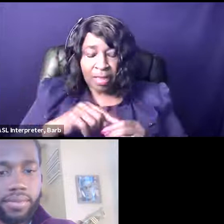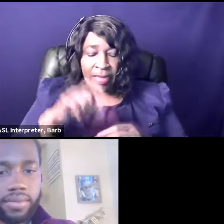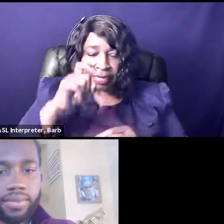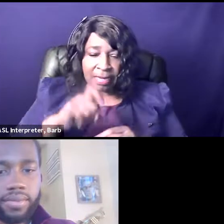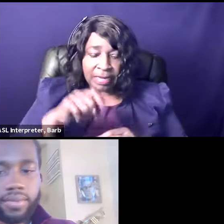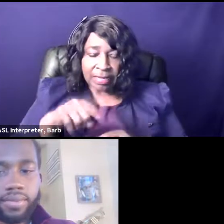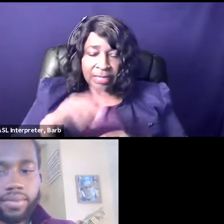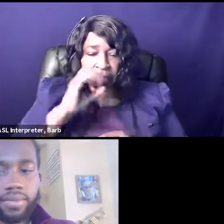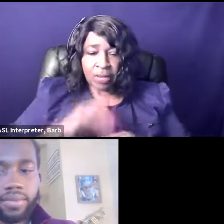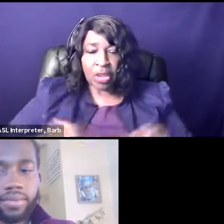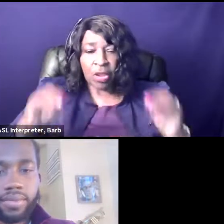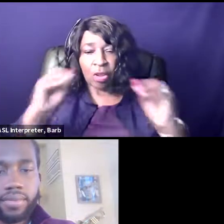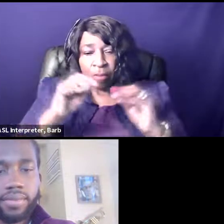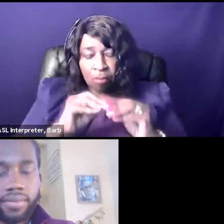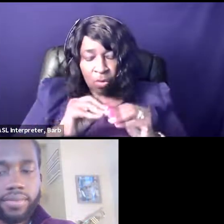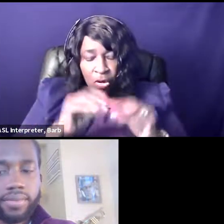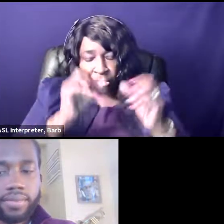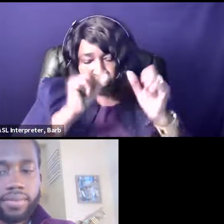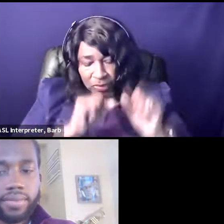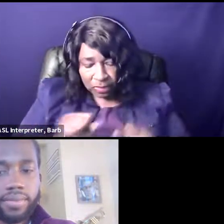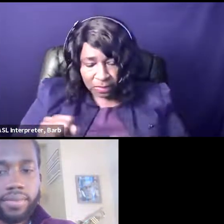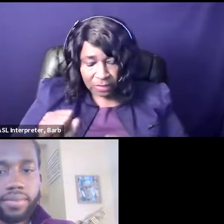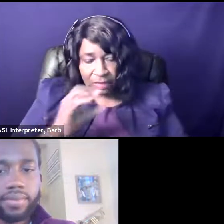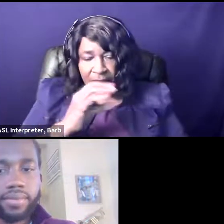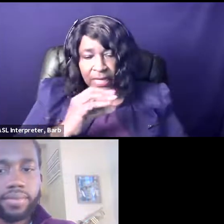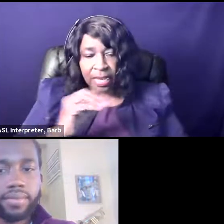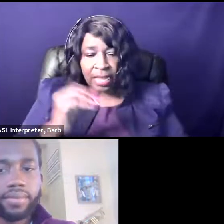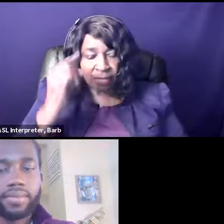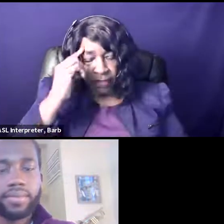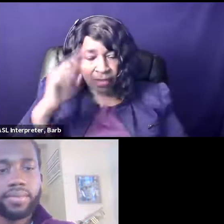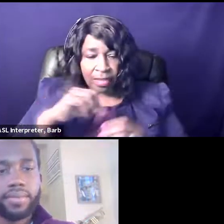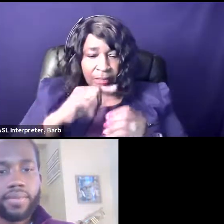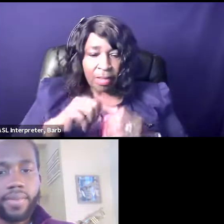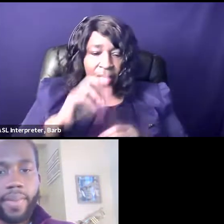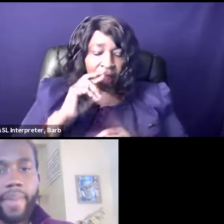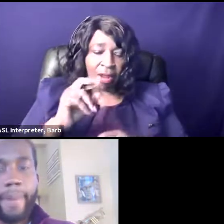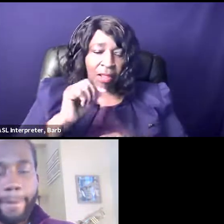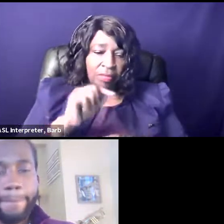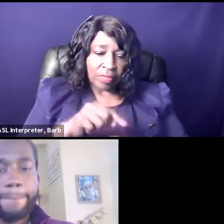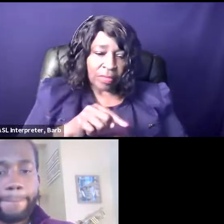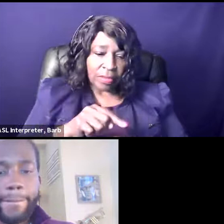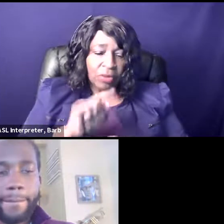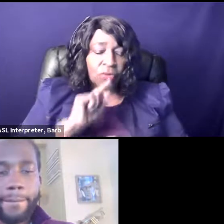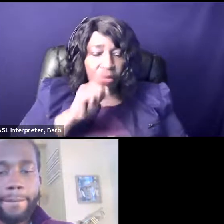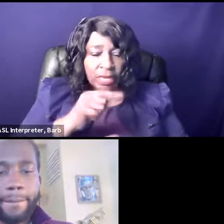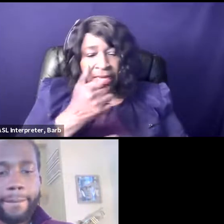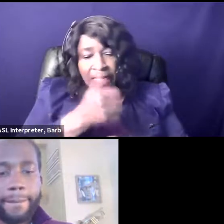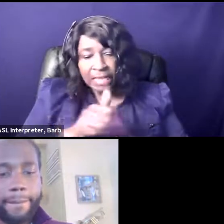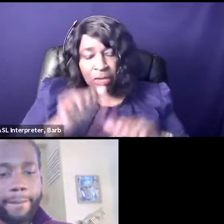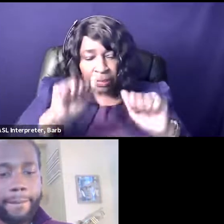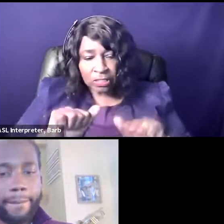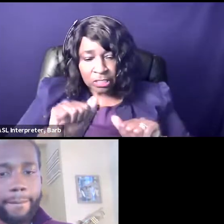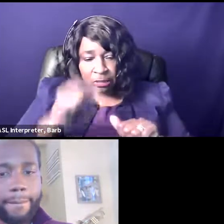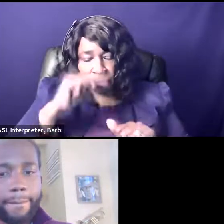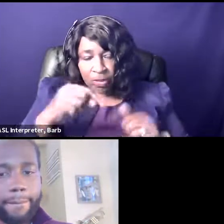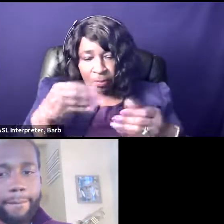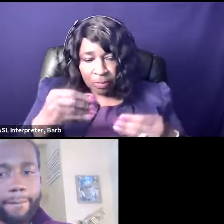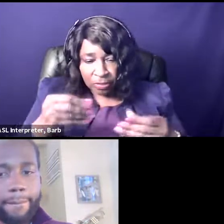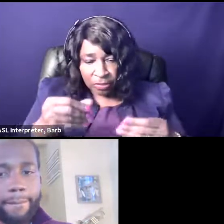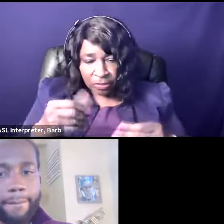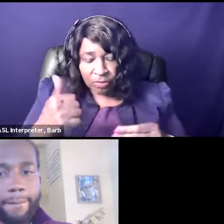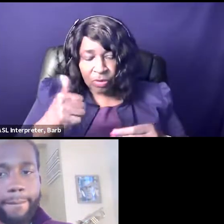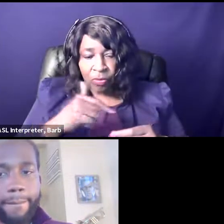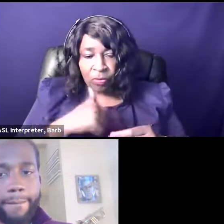more strategic and think about, are there reuse potentials for the materials that we are mining